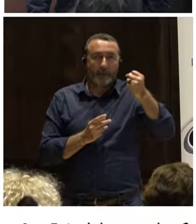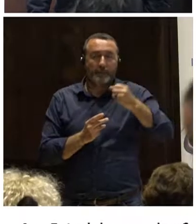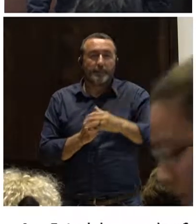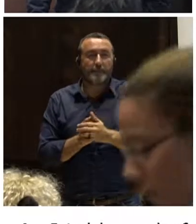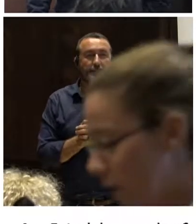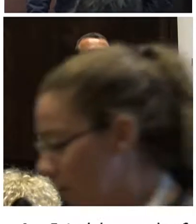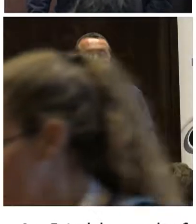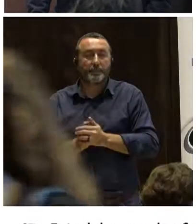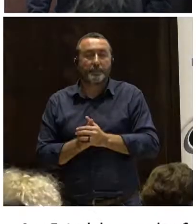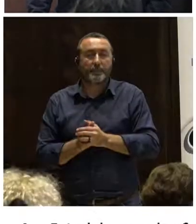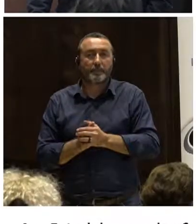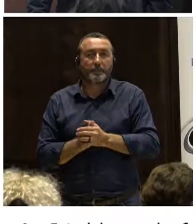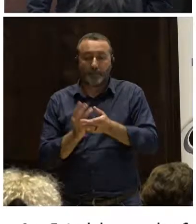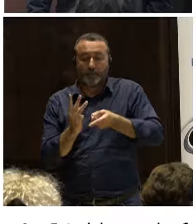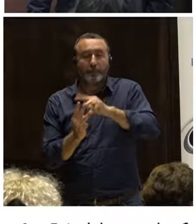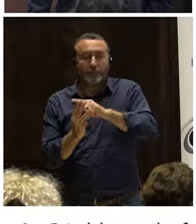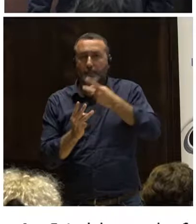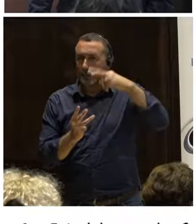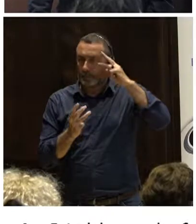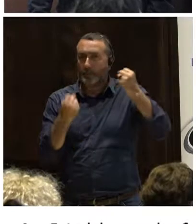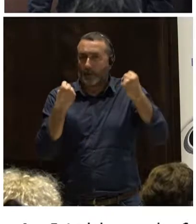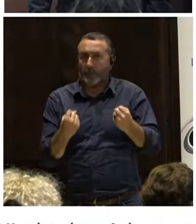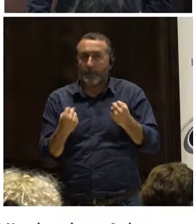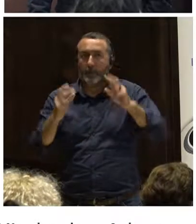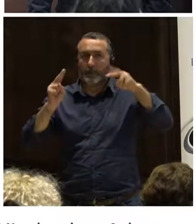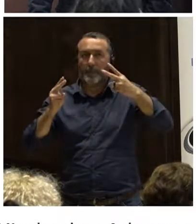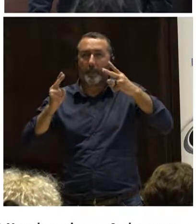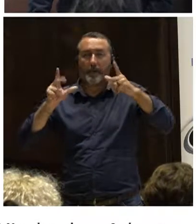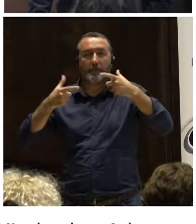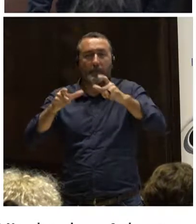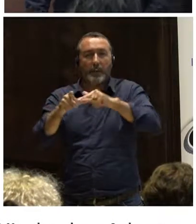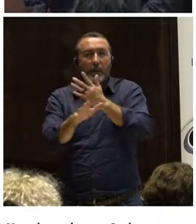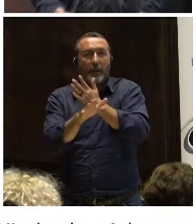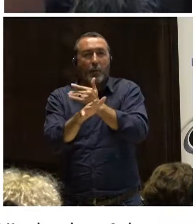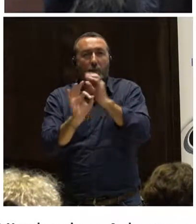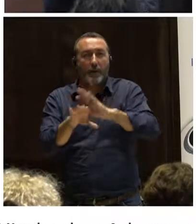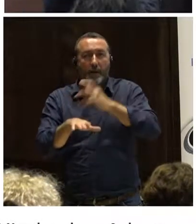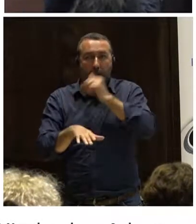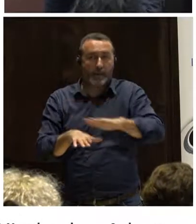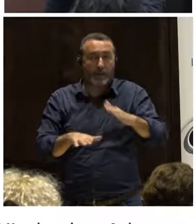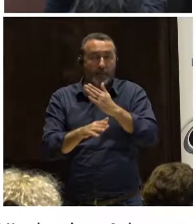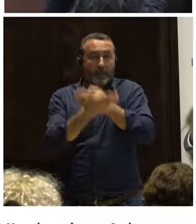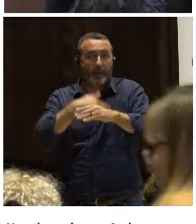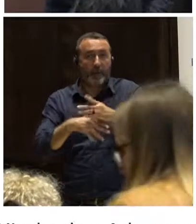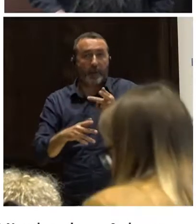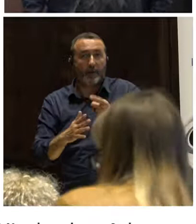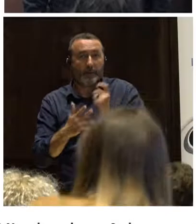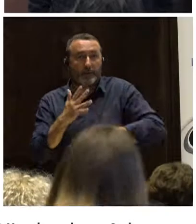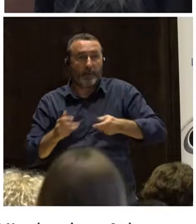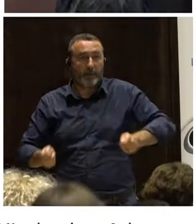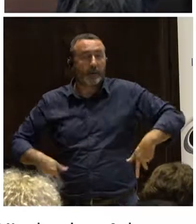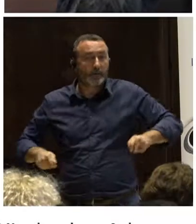very important experts in this field, and the best thing, in my opinion, that all of